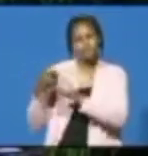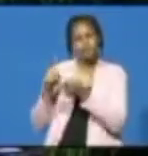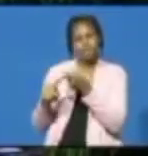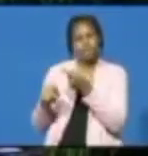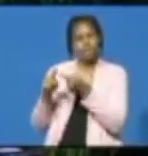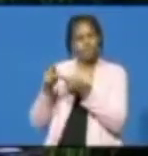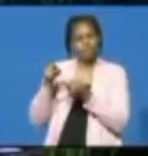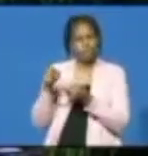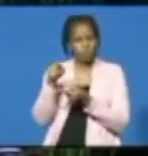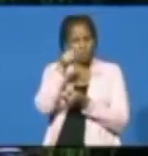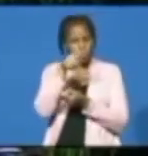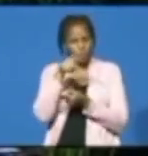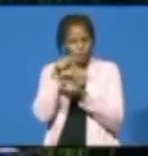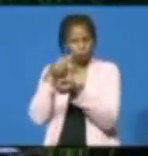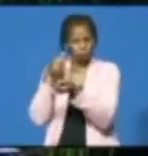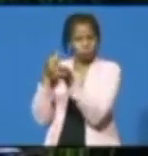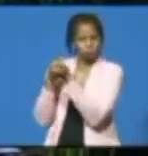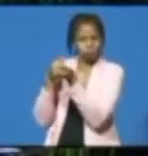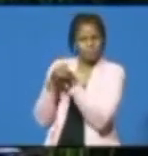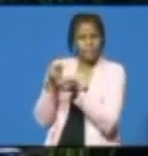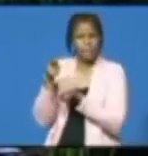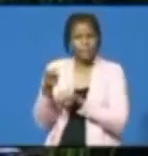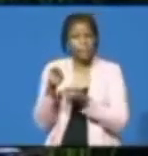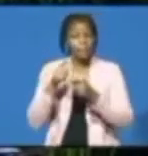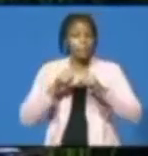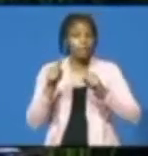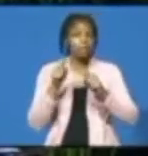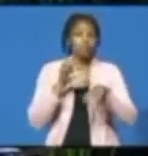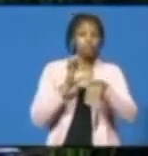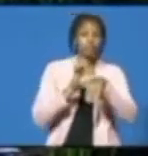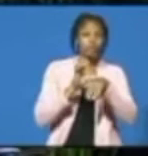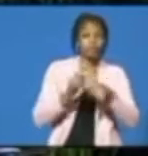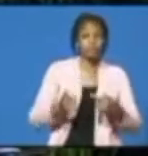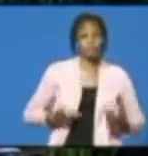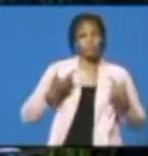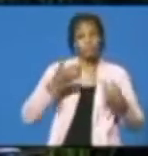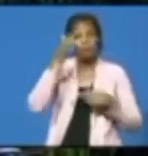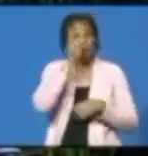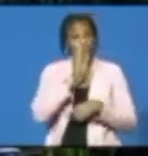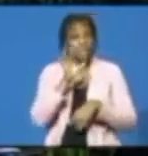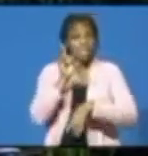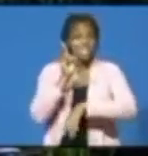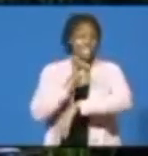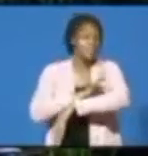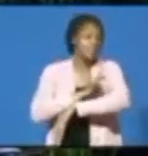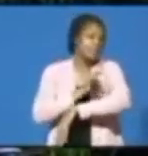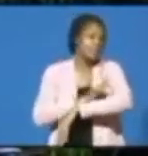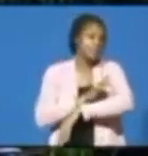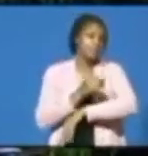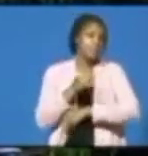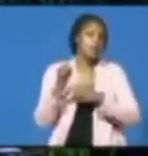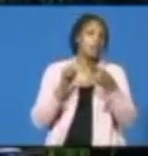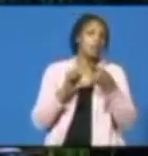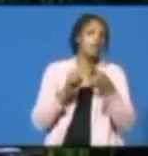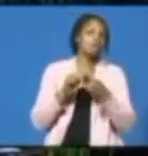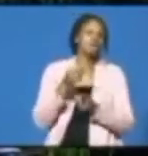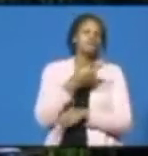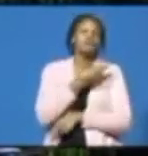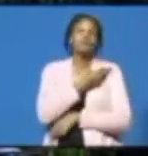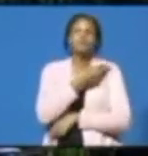him. But Church of the Living God, Seventh-day Adventists, when